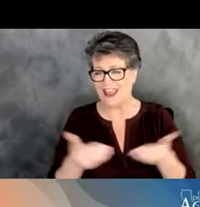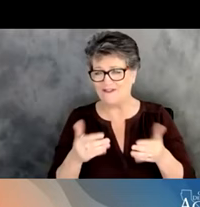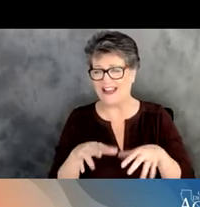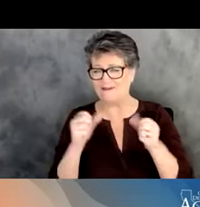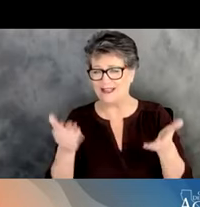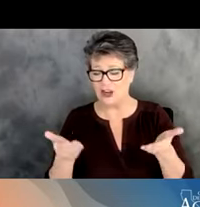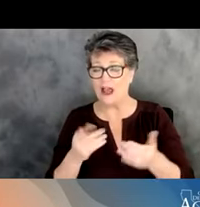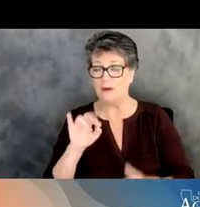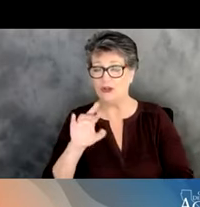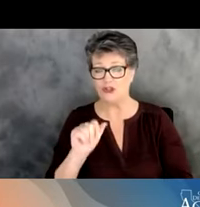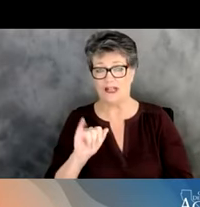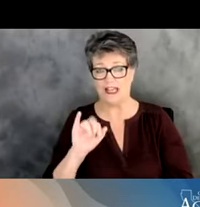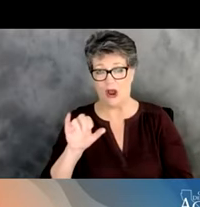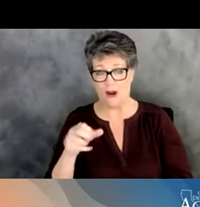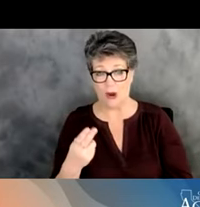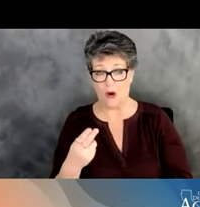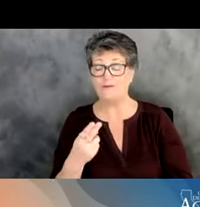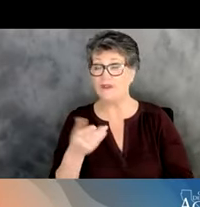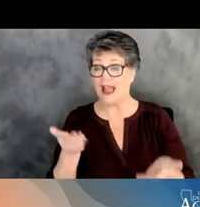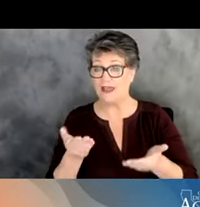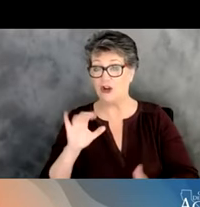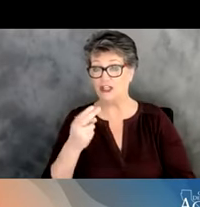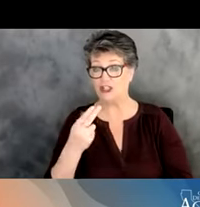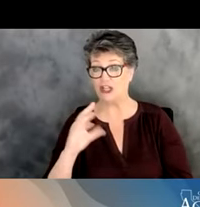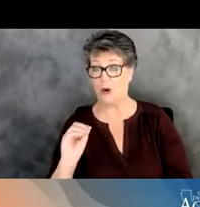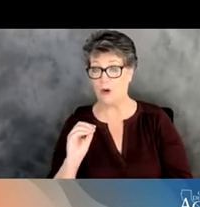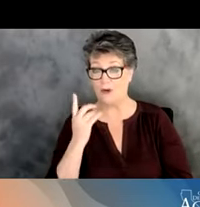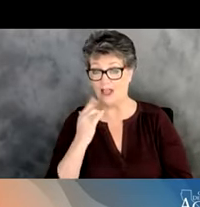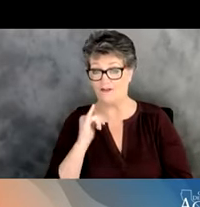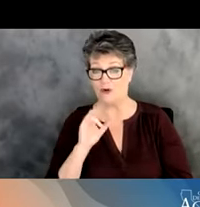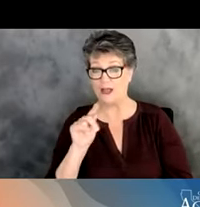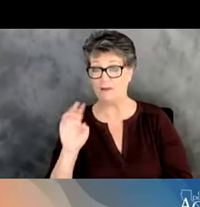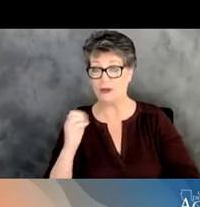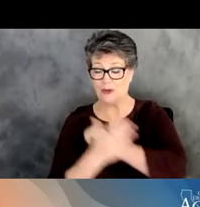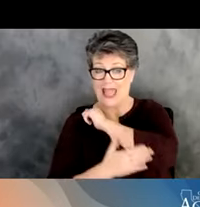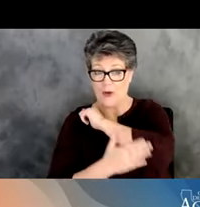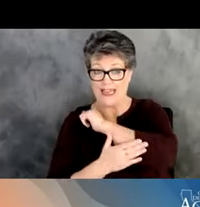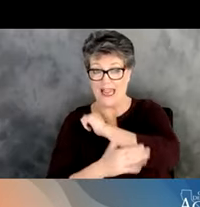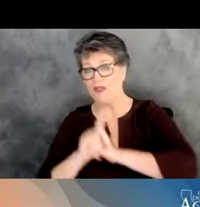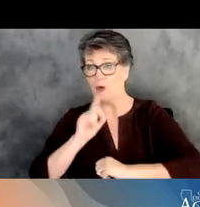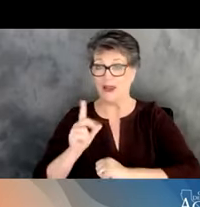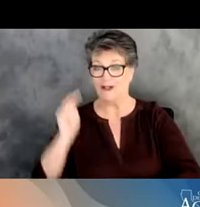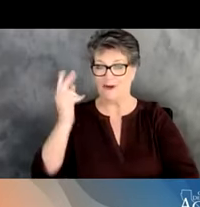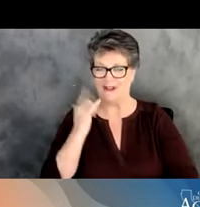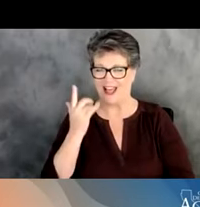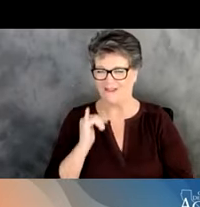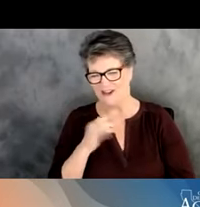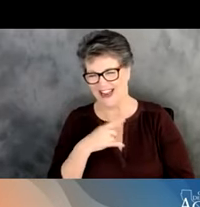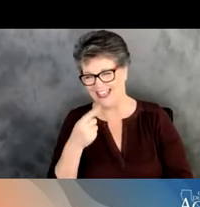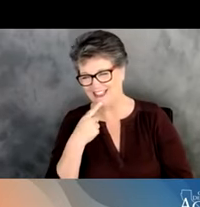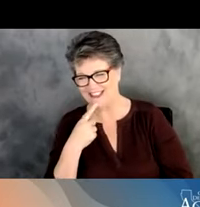My name's Julia Yarbo. I am based in Chico in Butte County, the real Northern California, as I like to